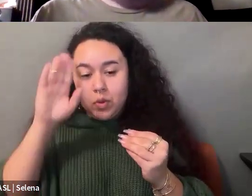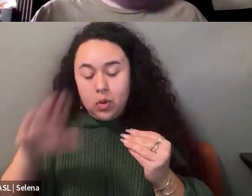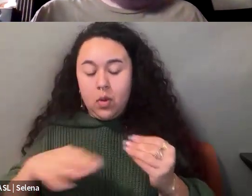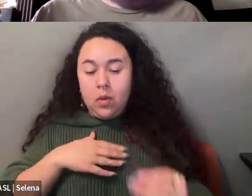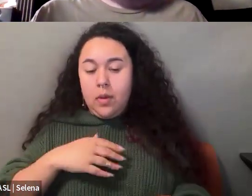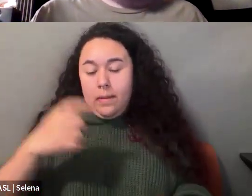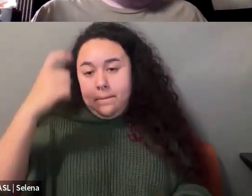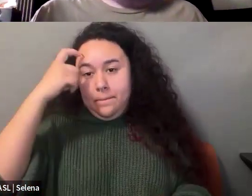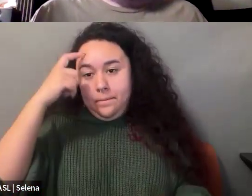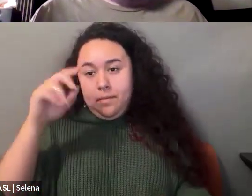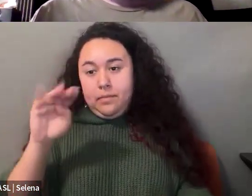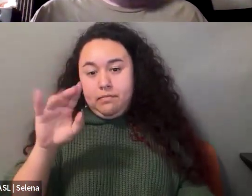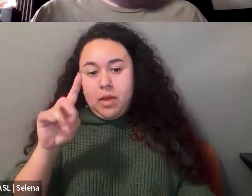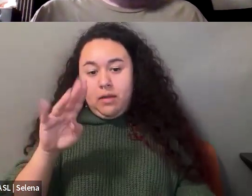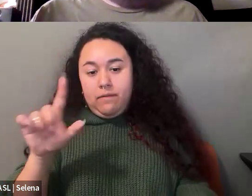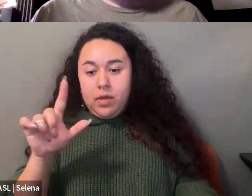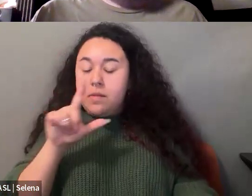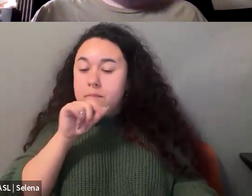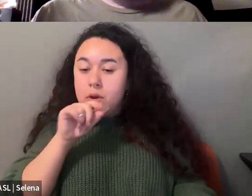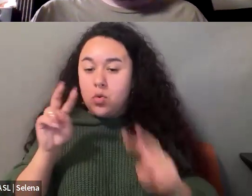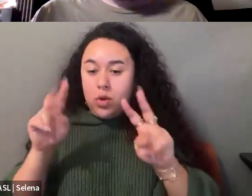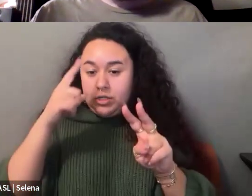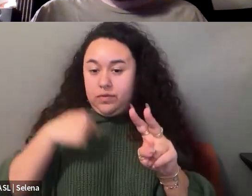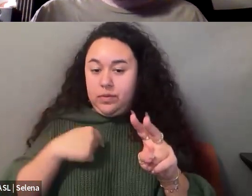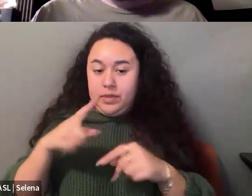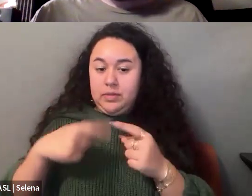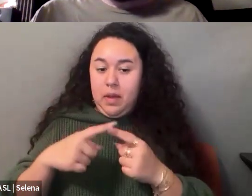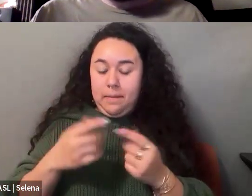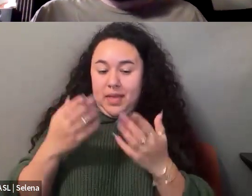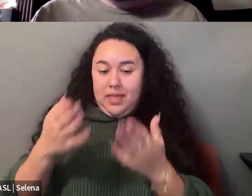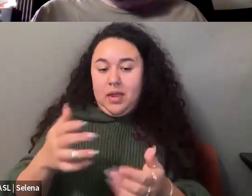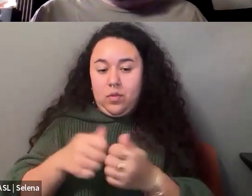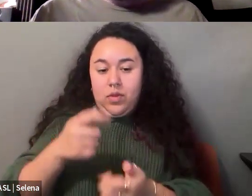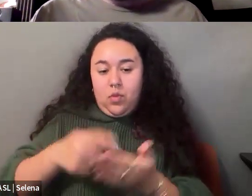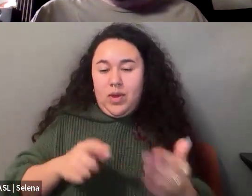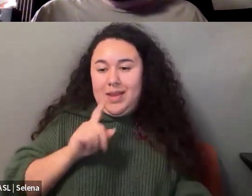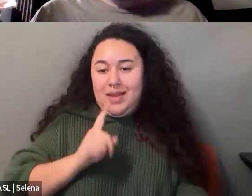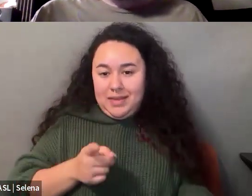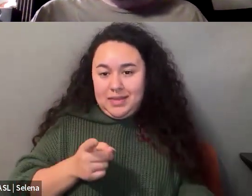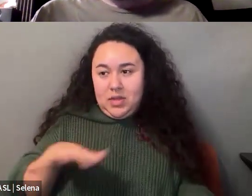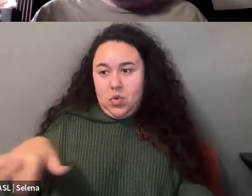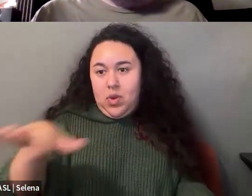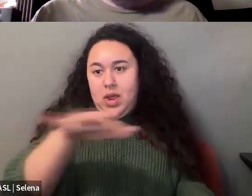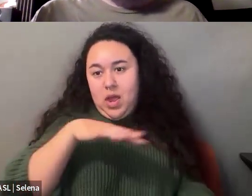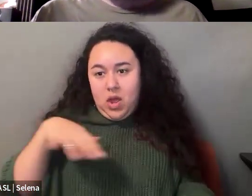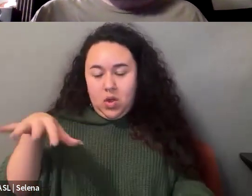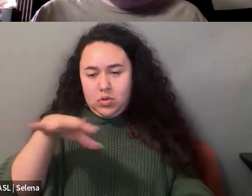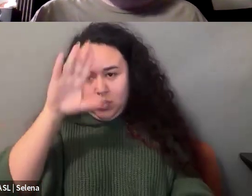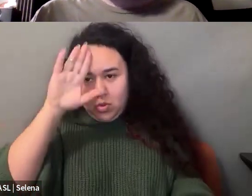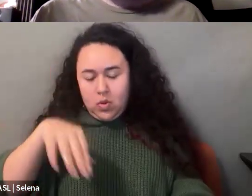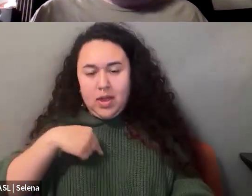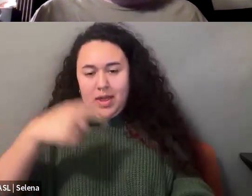mindful birding to me is it's about being present with what is around you, and I